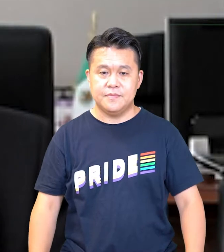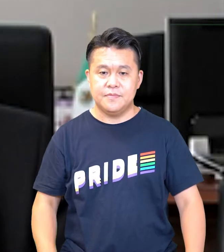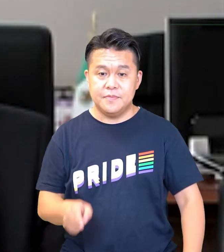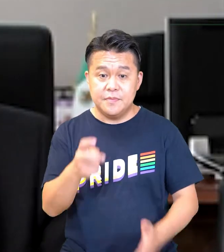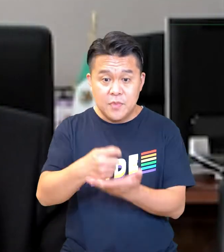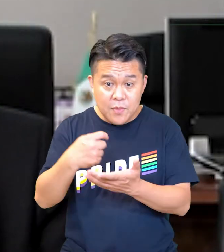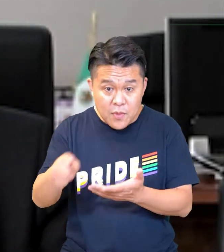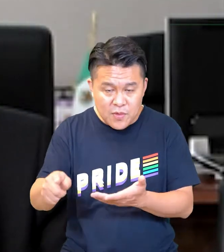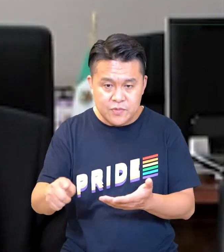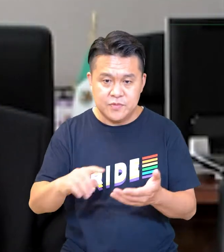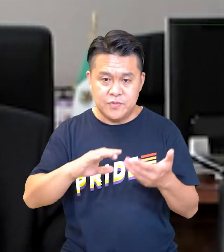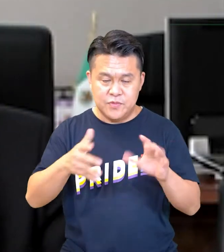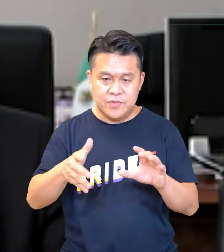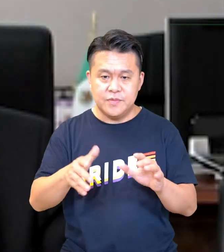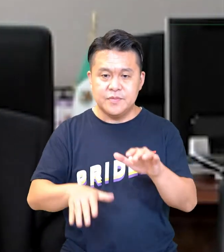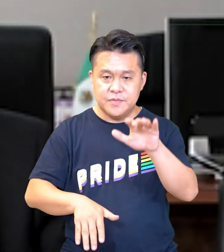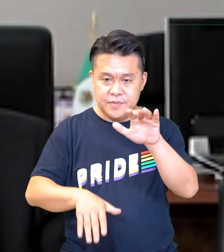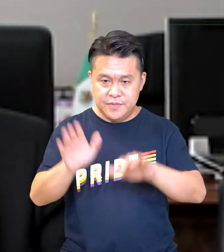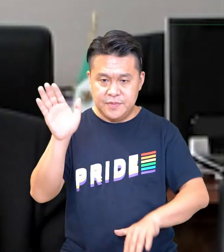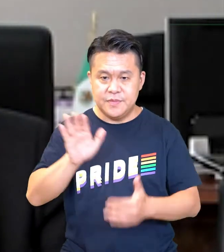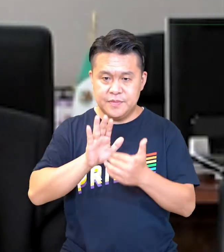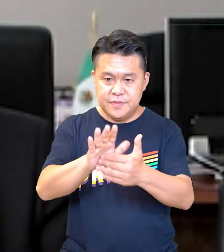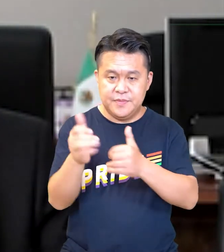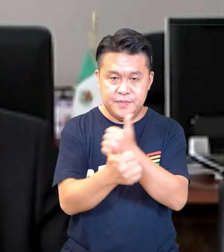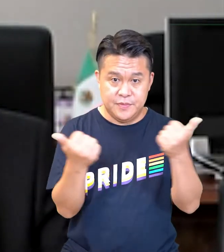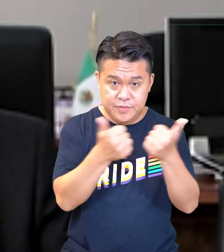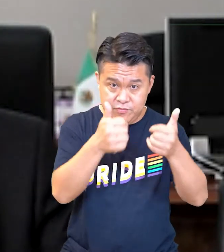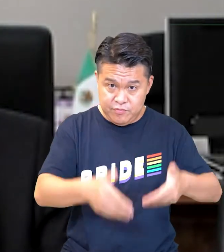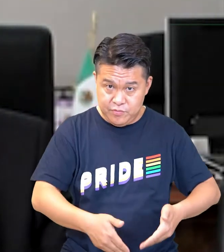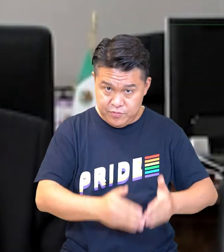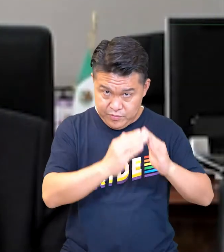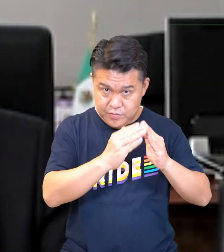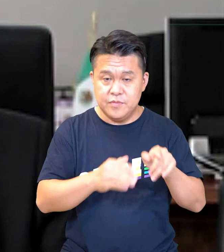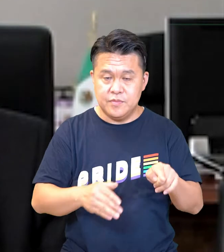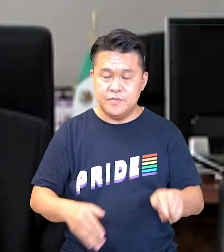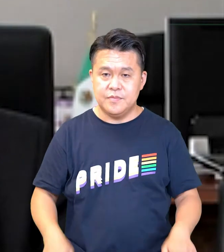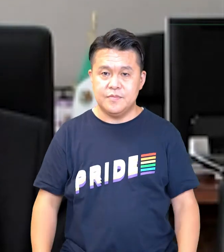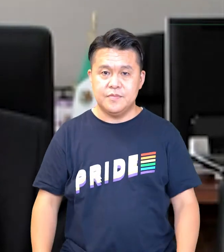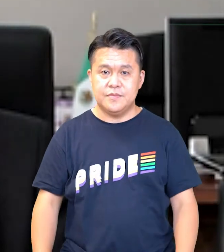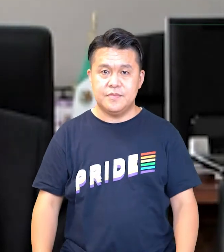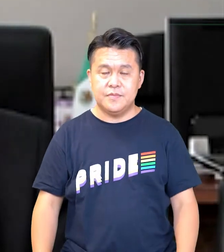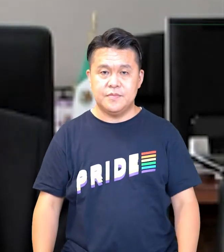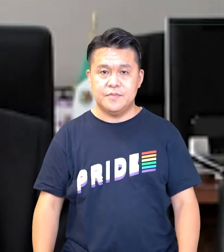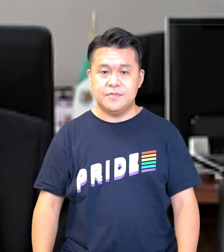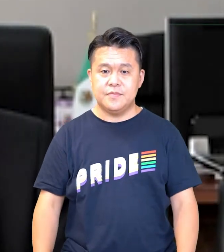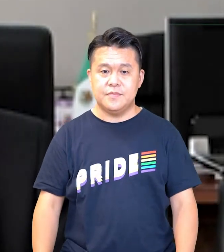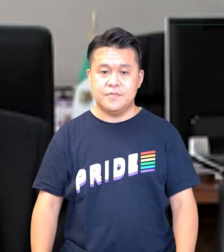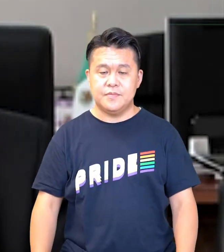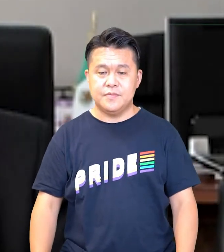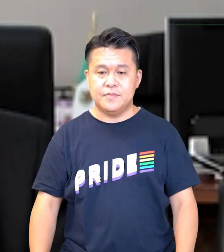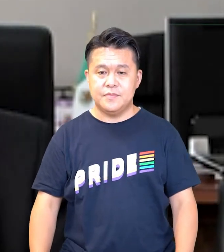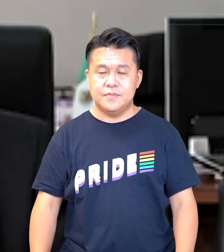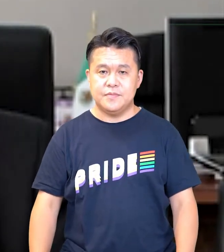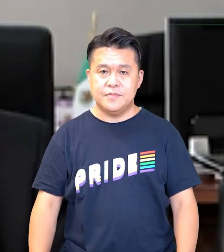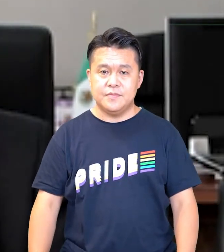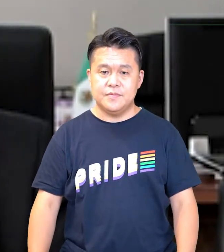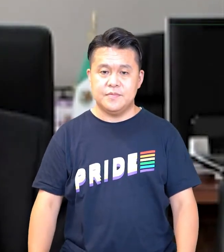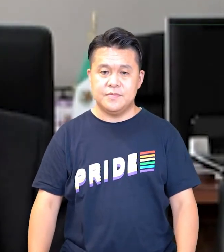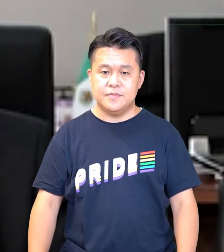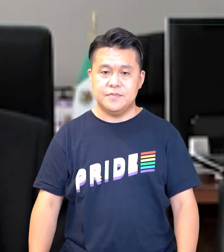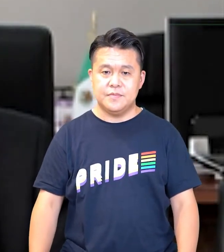law established, in particular, an institution, the National Council to